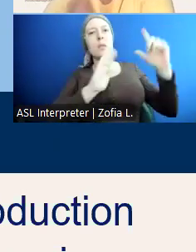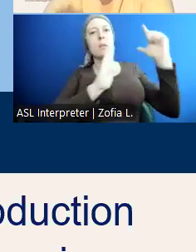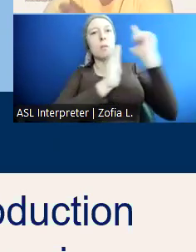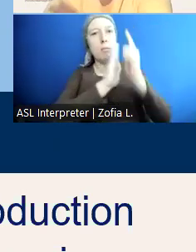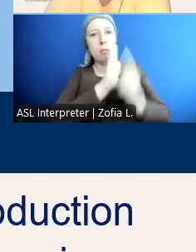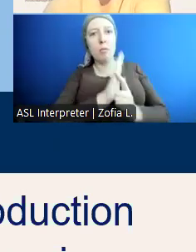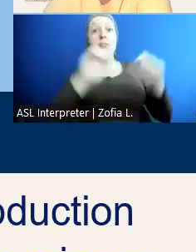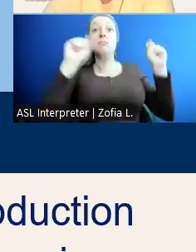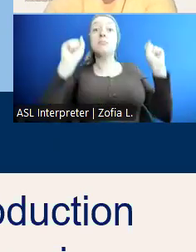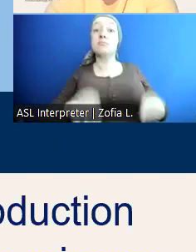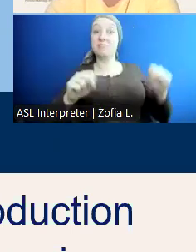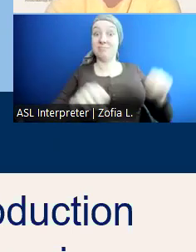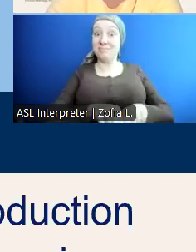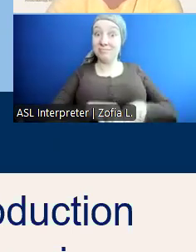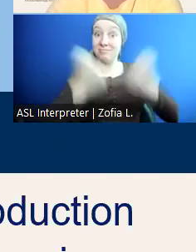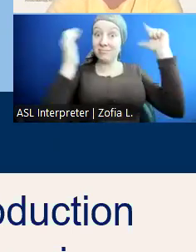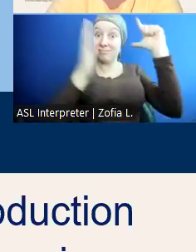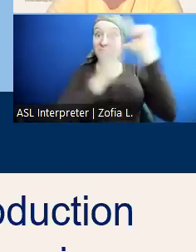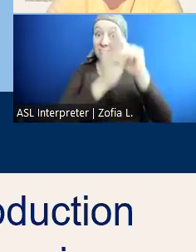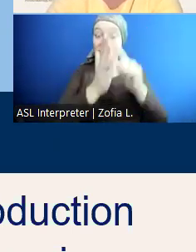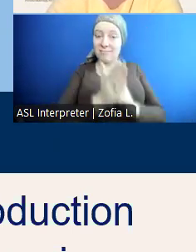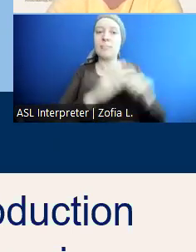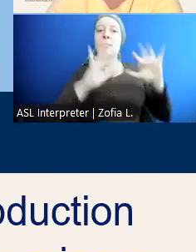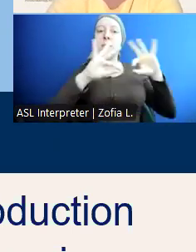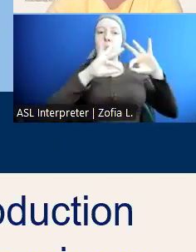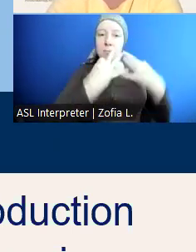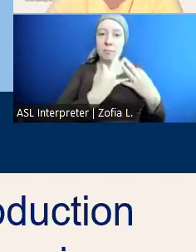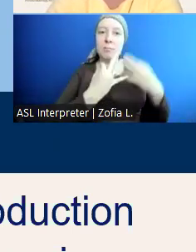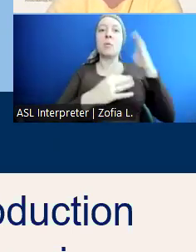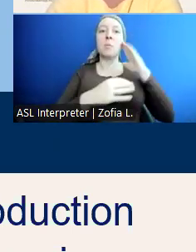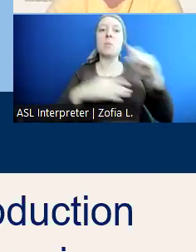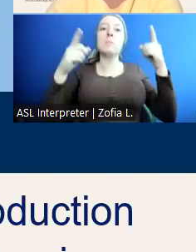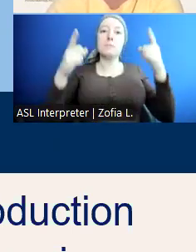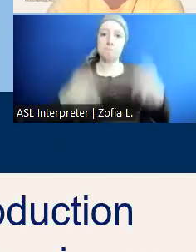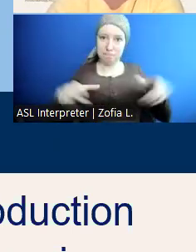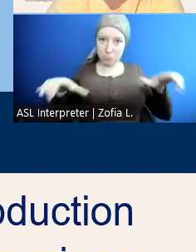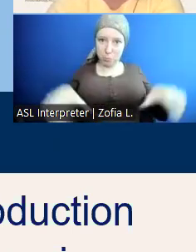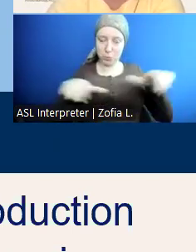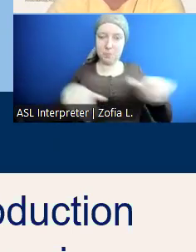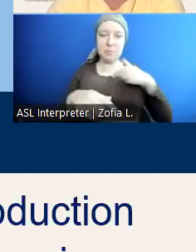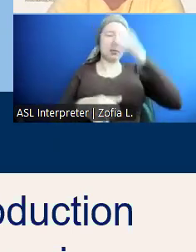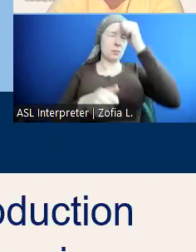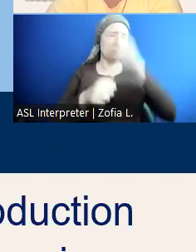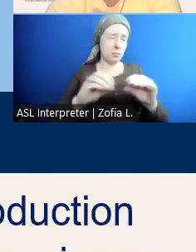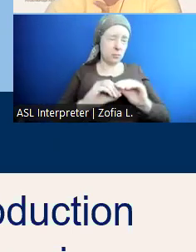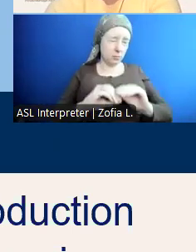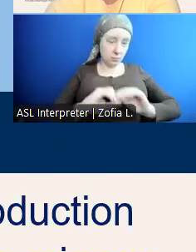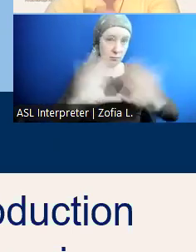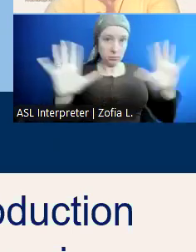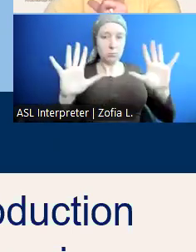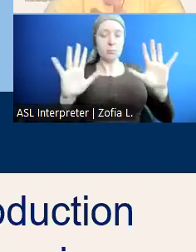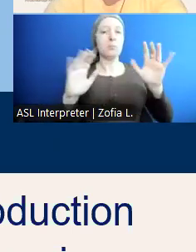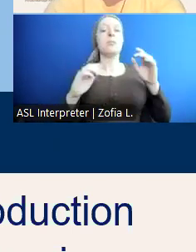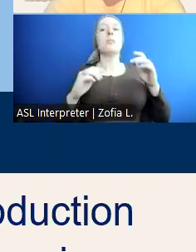potential crimes that this family could be committing. And I remember clearly them stating, you know, you have